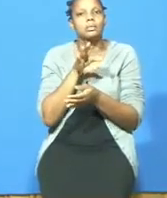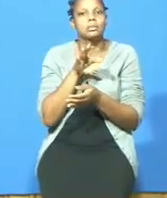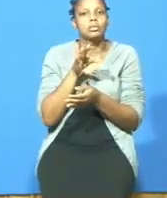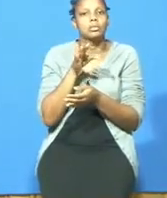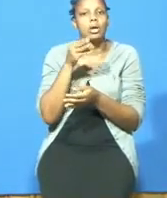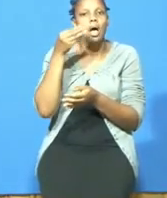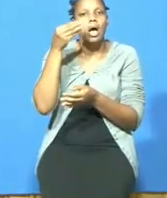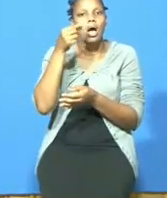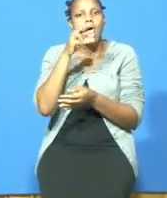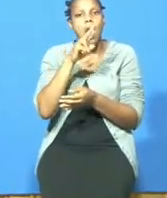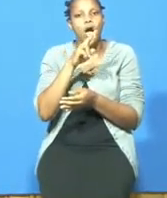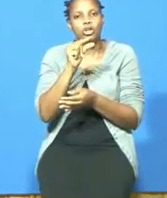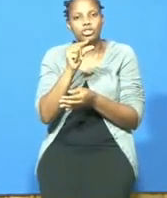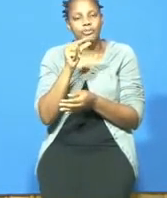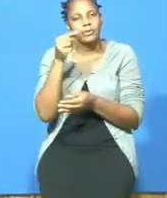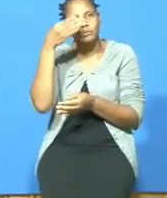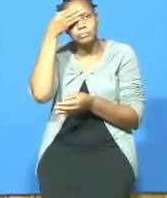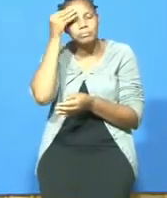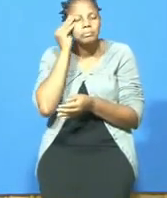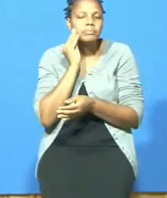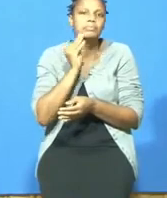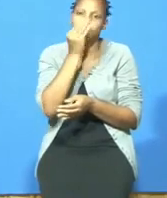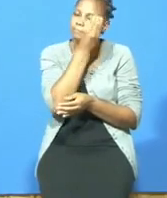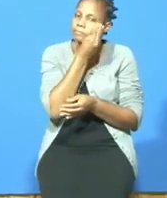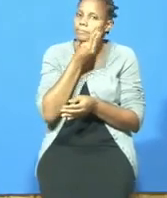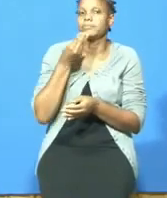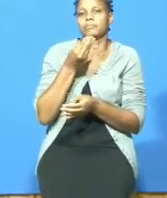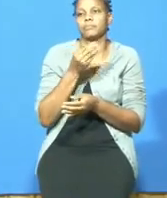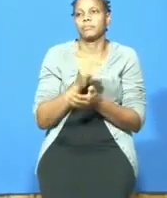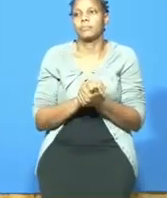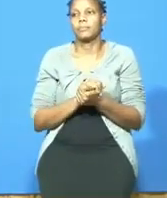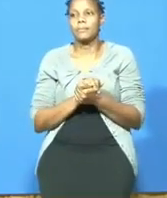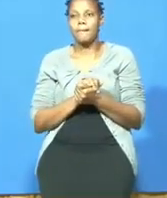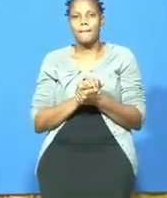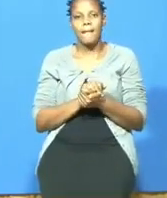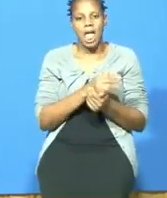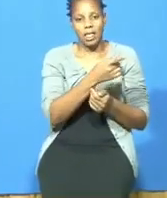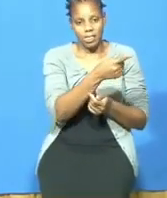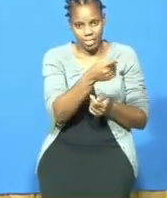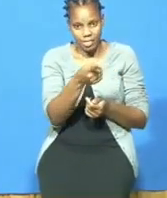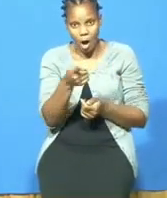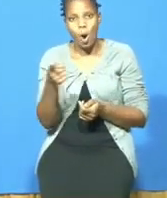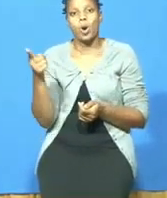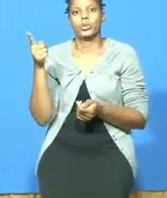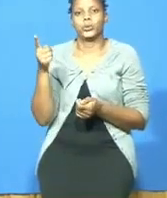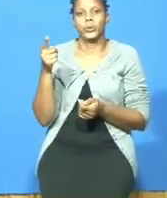down. And those who are sealed in the forehead,